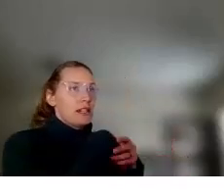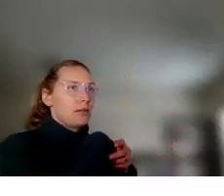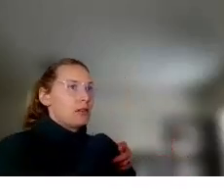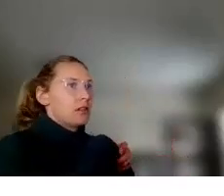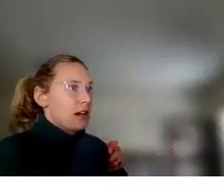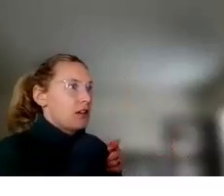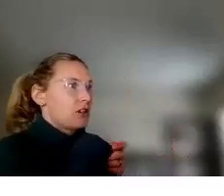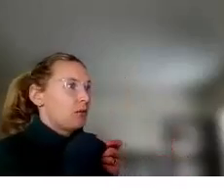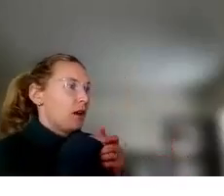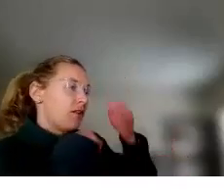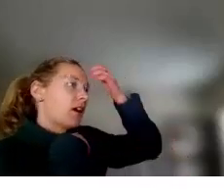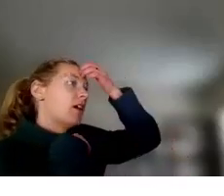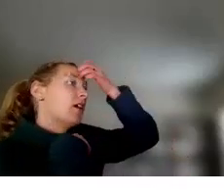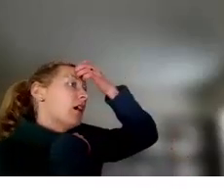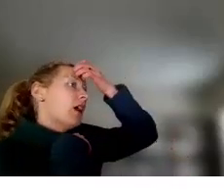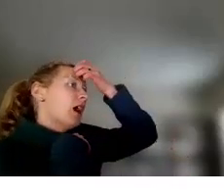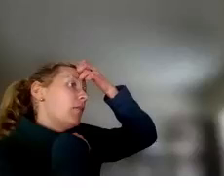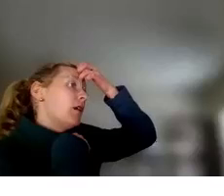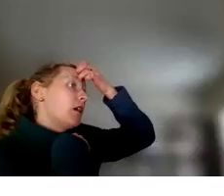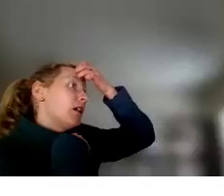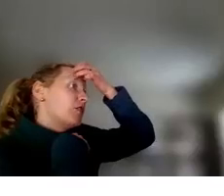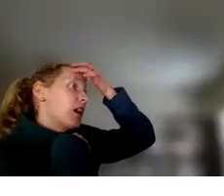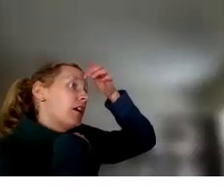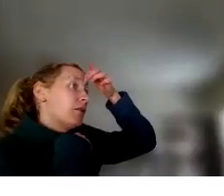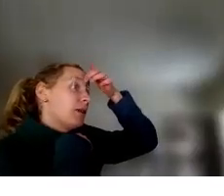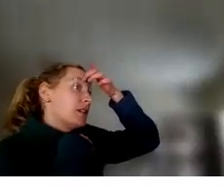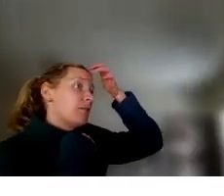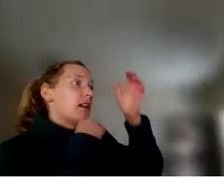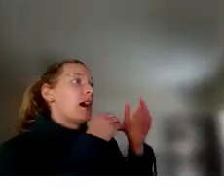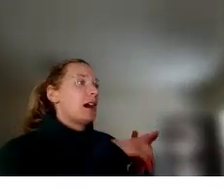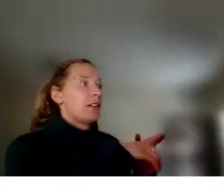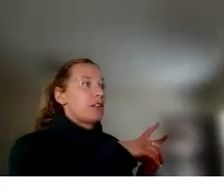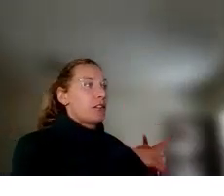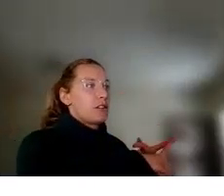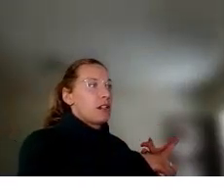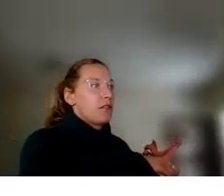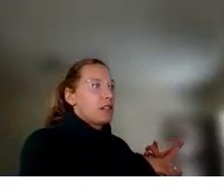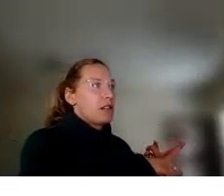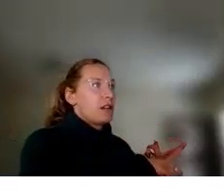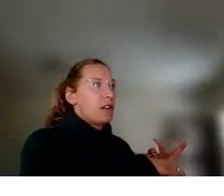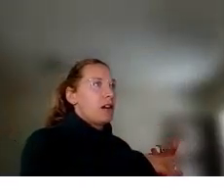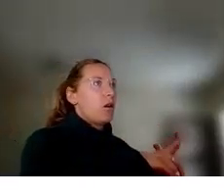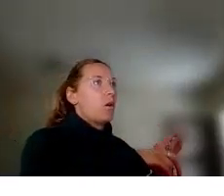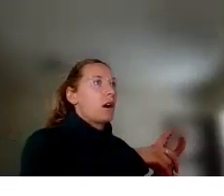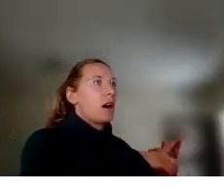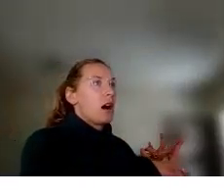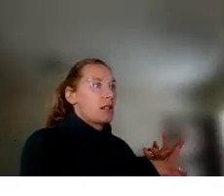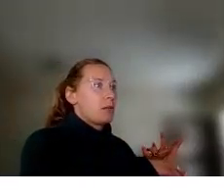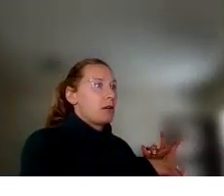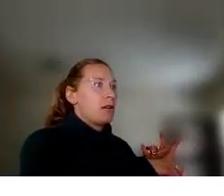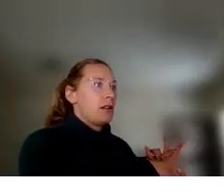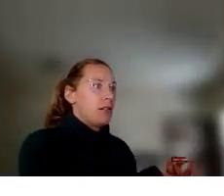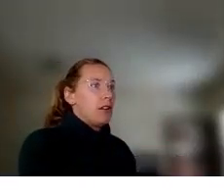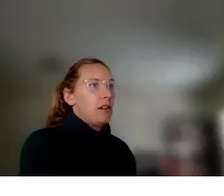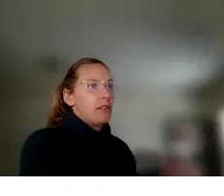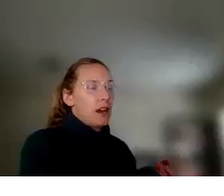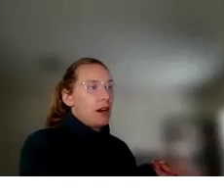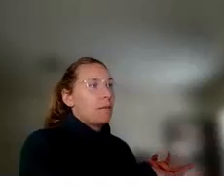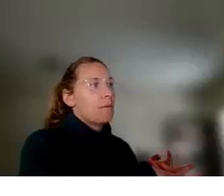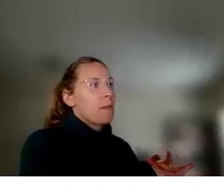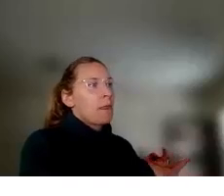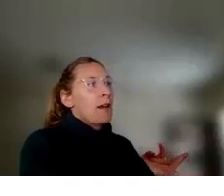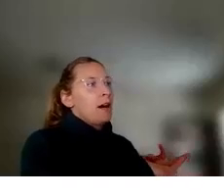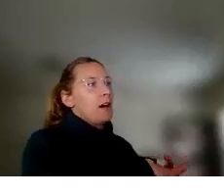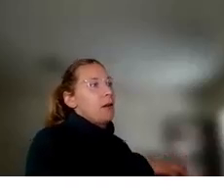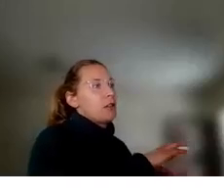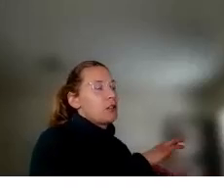new CwCHN waiver, a child must meet either nursing facility or hospital level of